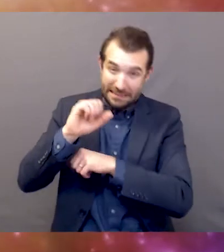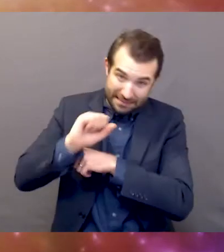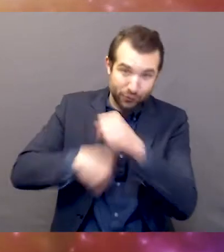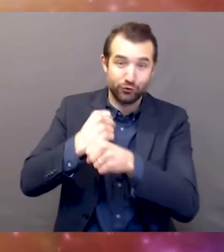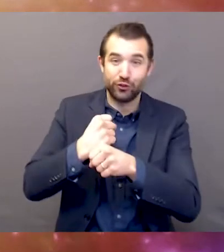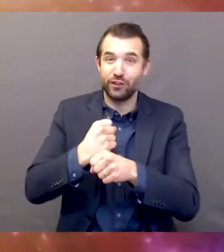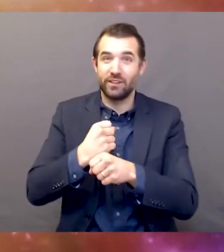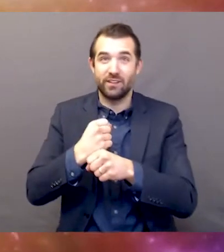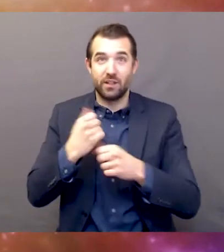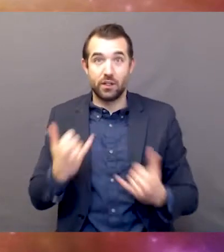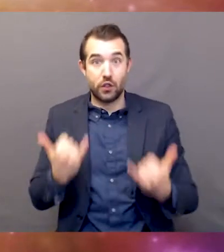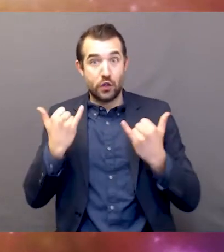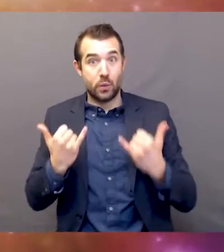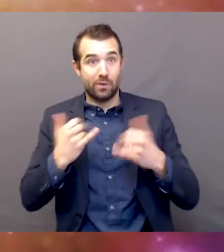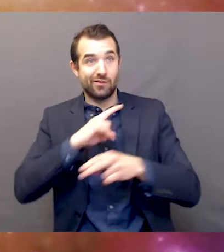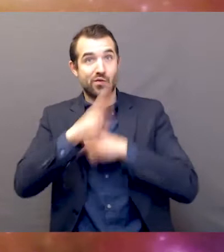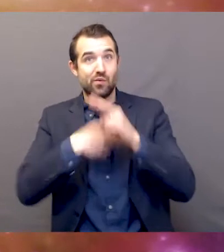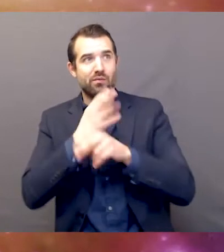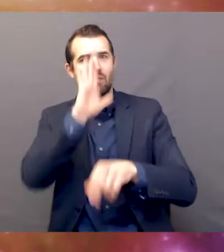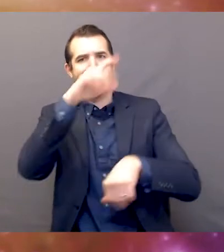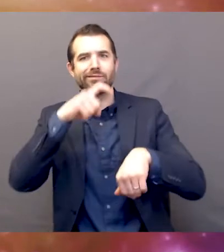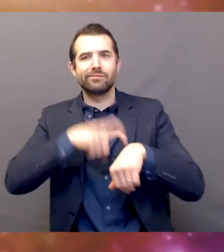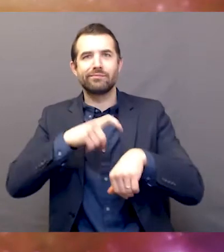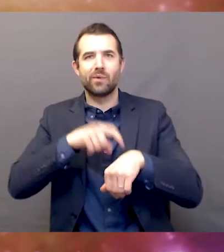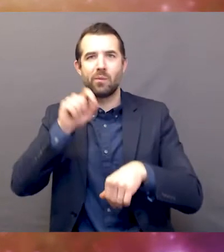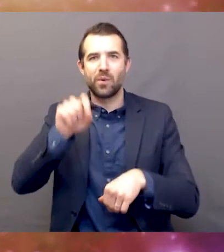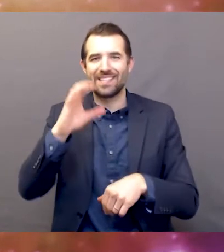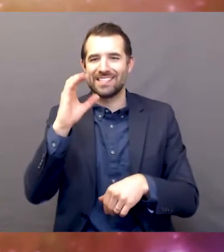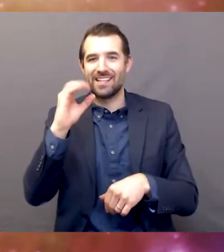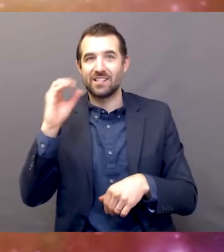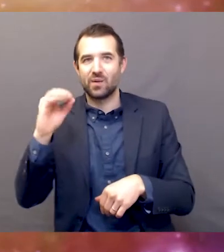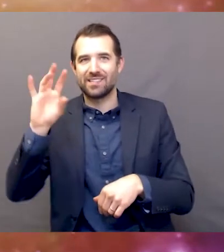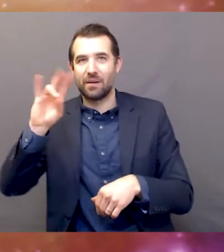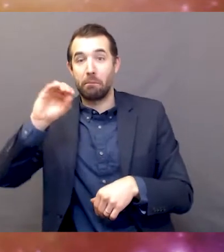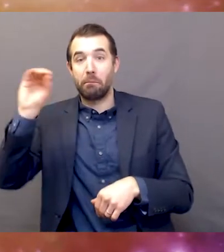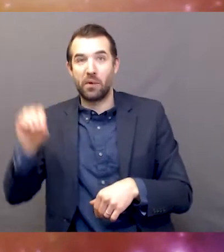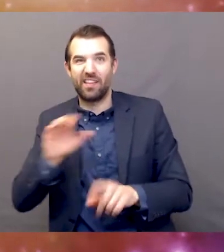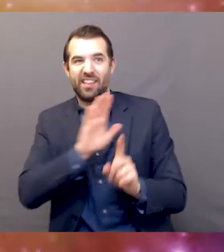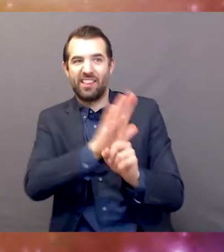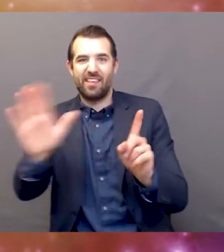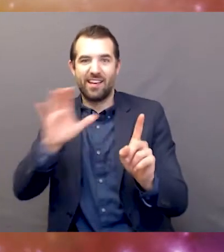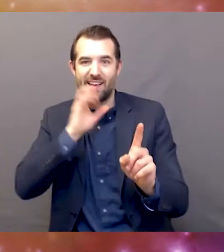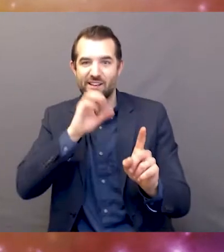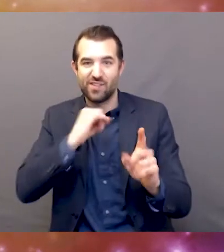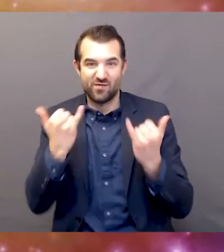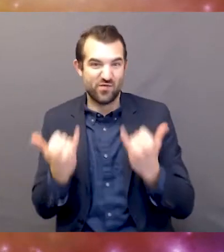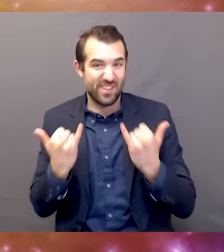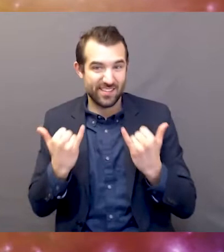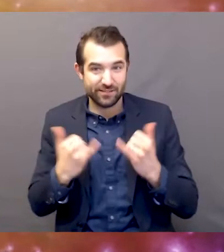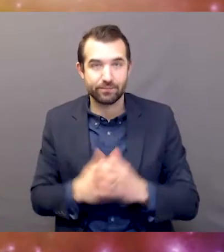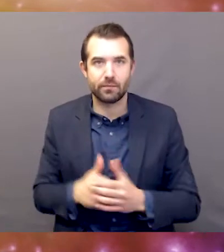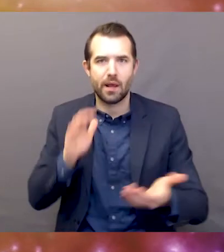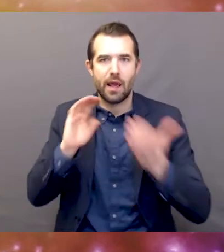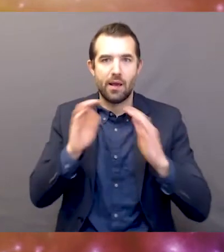only 0.003% of its present age. To appreciate how early this time is in the evolution of the universe, if we scale